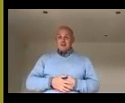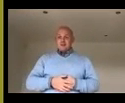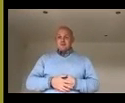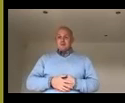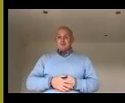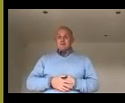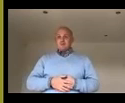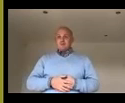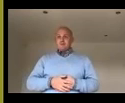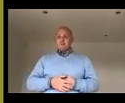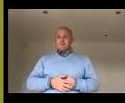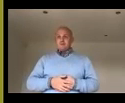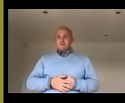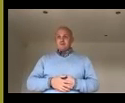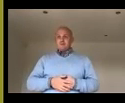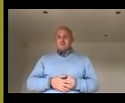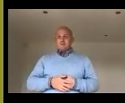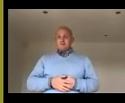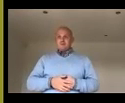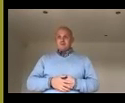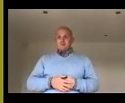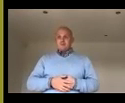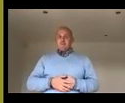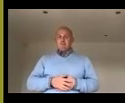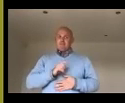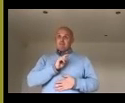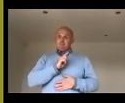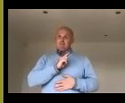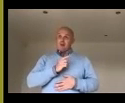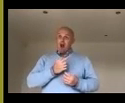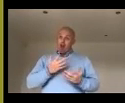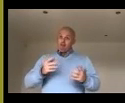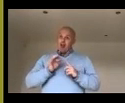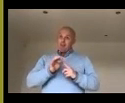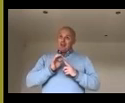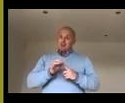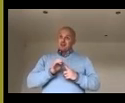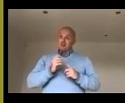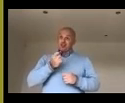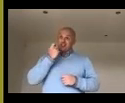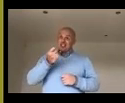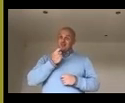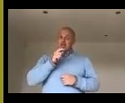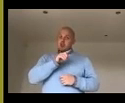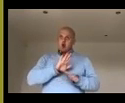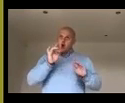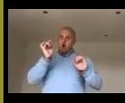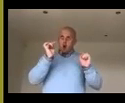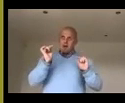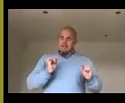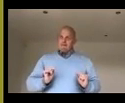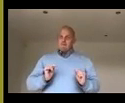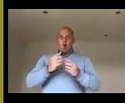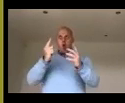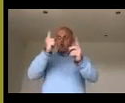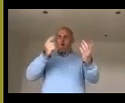most decent applications are getting funded, so it's not one of these that's very competitive. There's obviously a lot of demand out